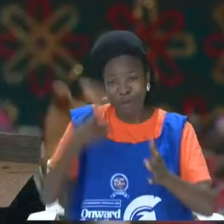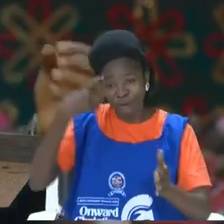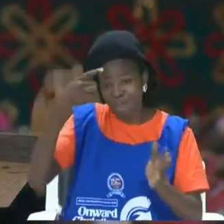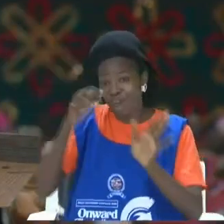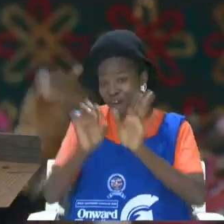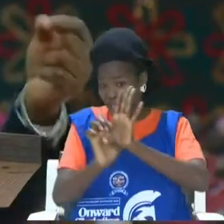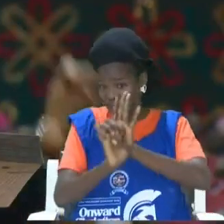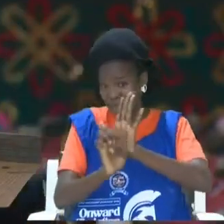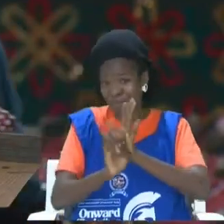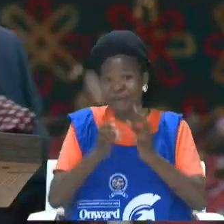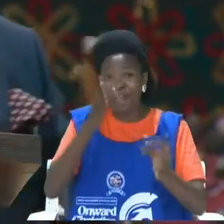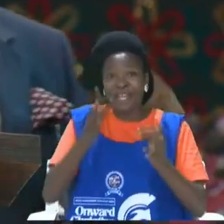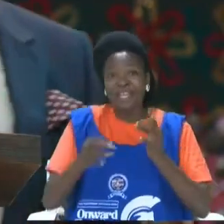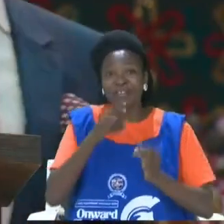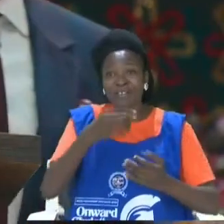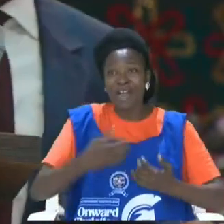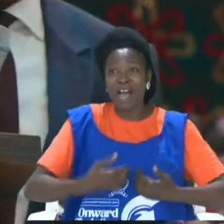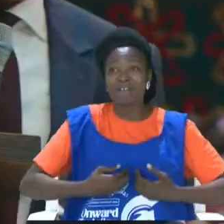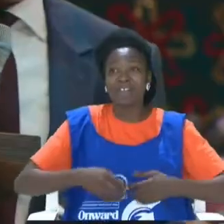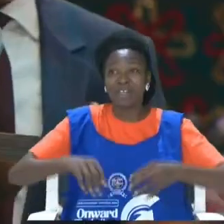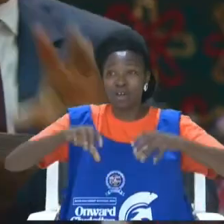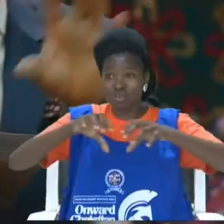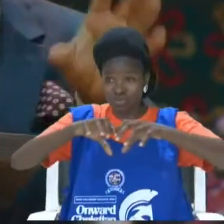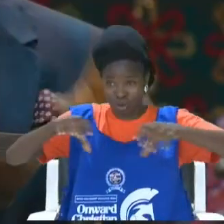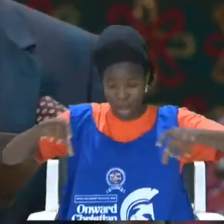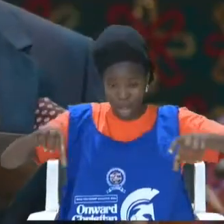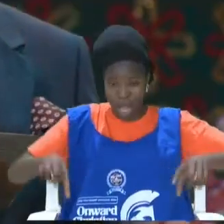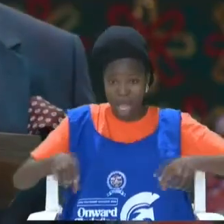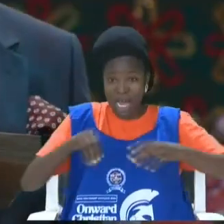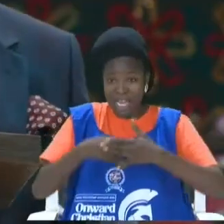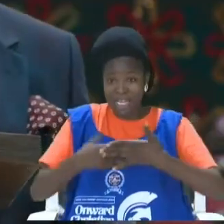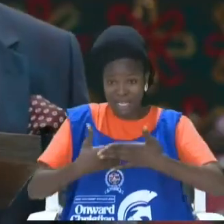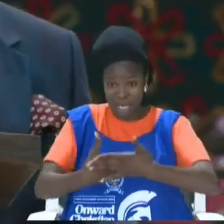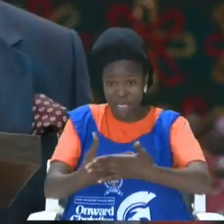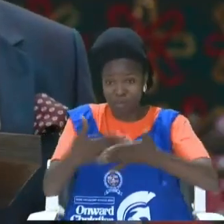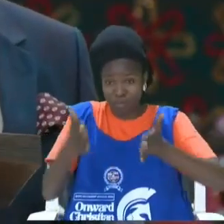example, if you have a drunkard in a neighborhood